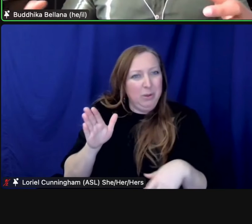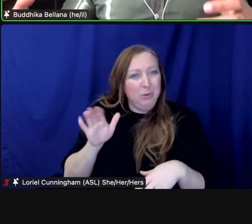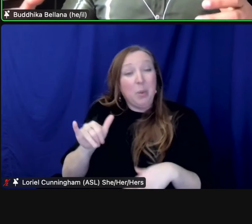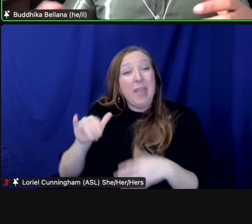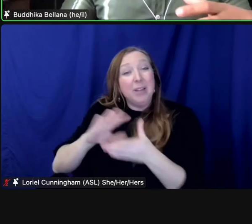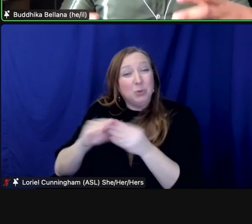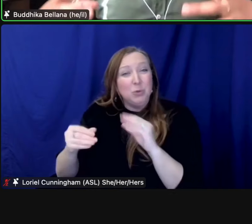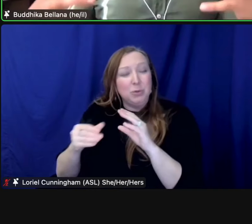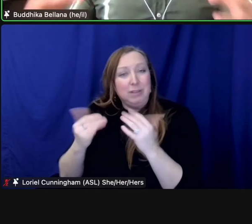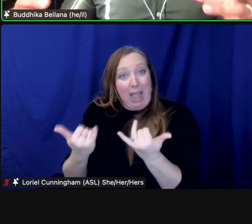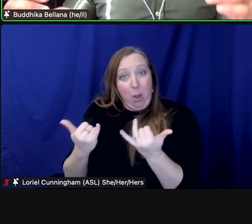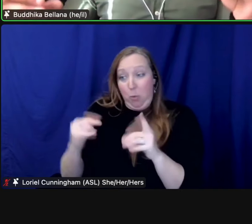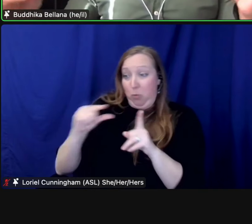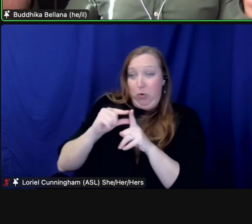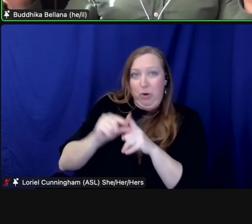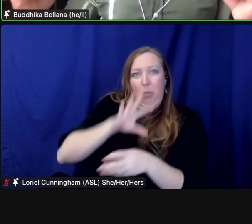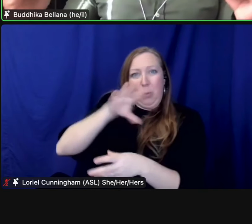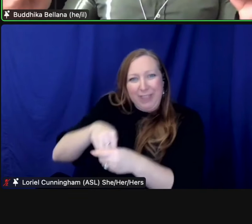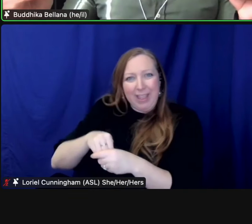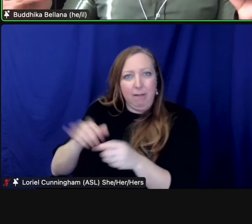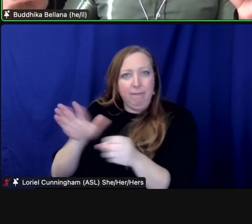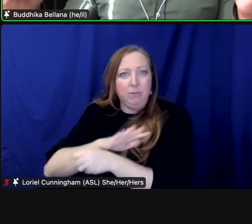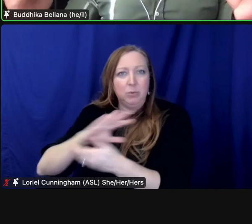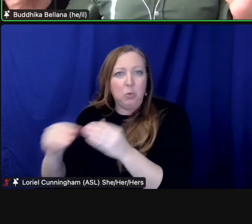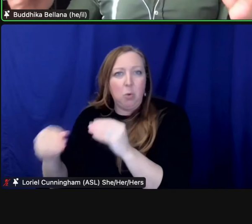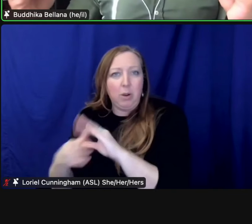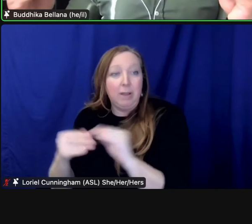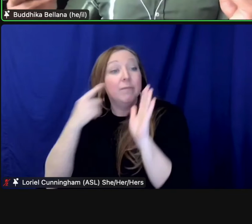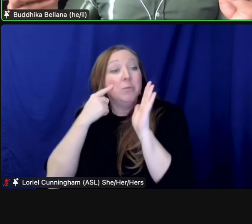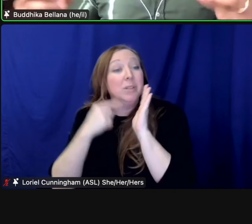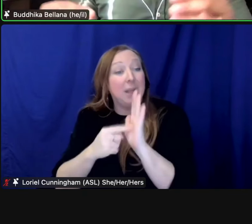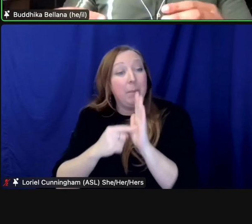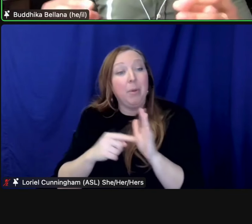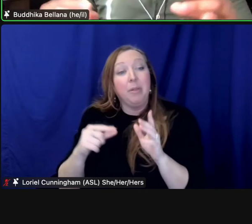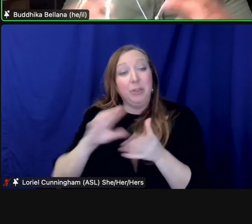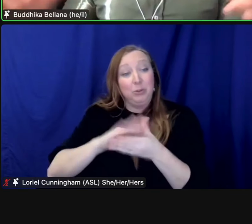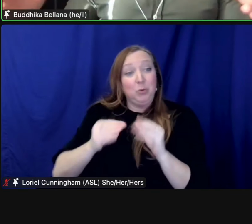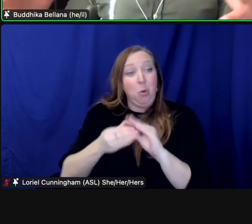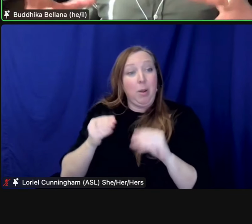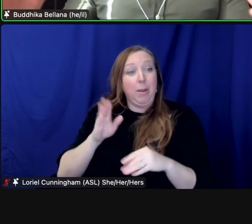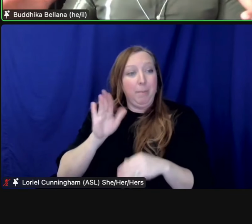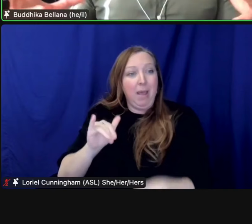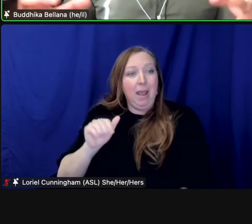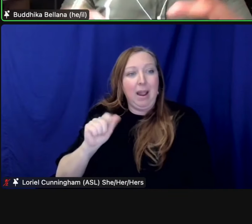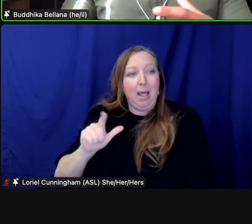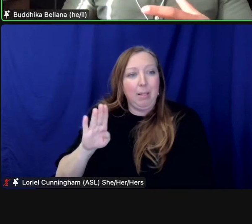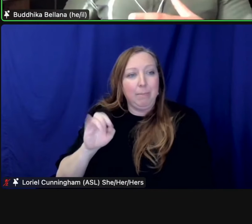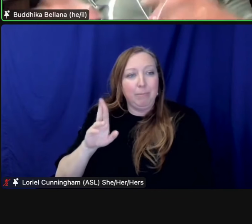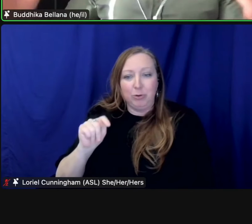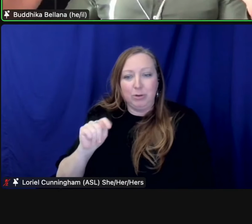opinion. And you can see that the meaning of this given word is magnified,